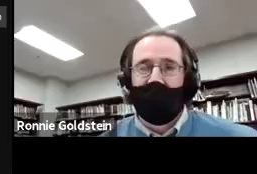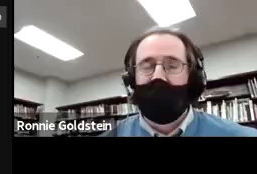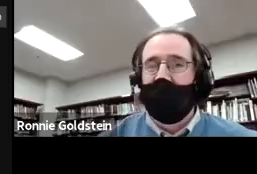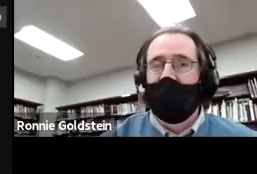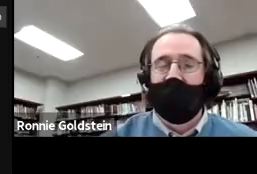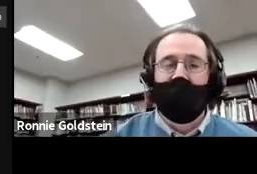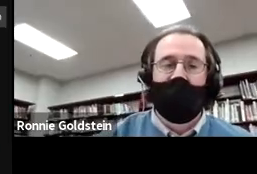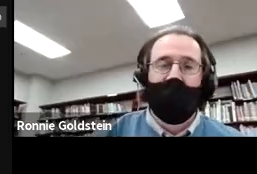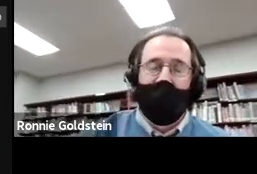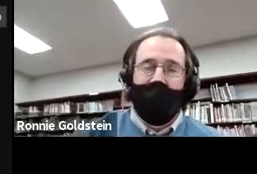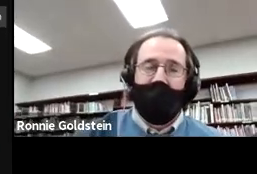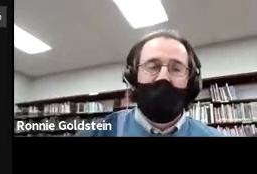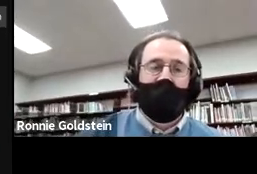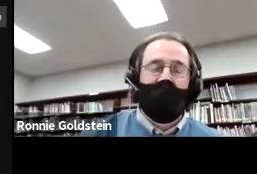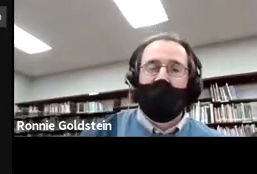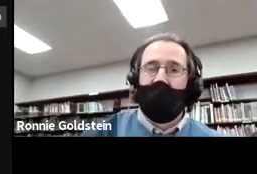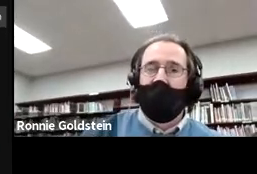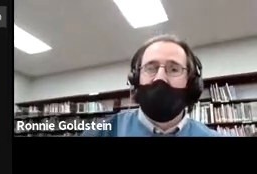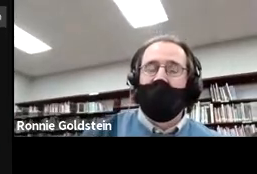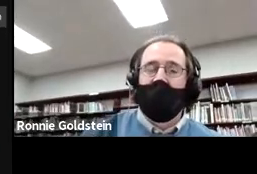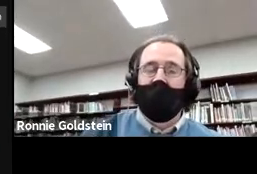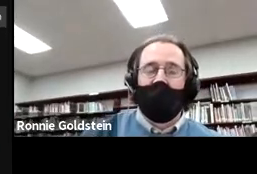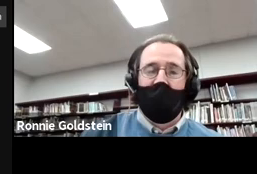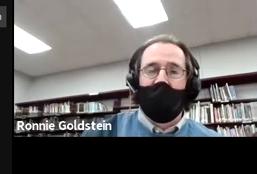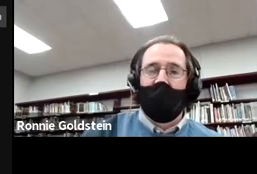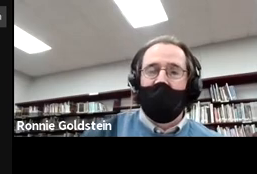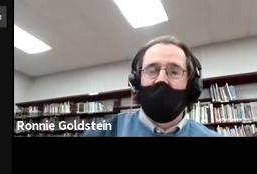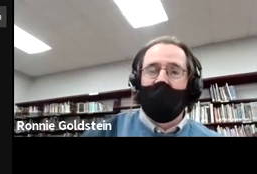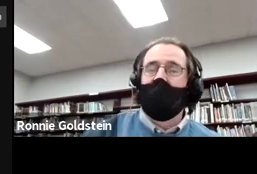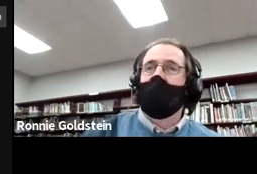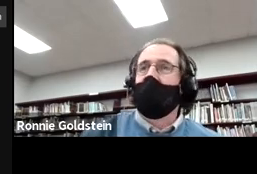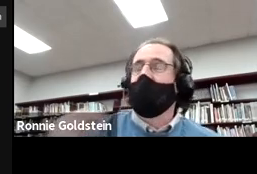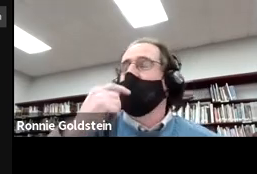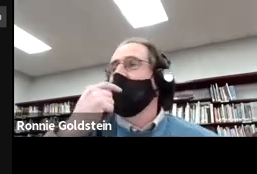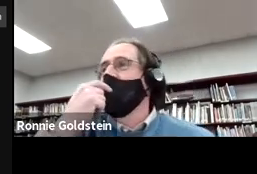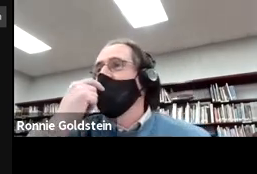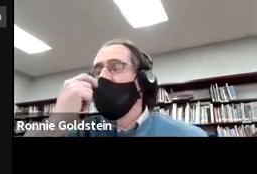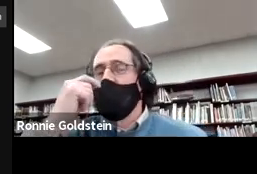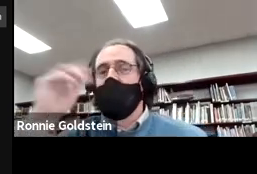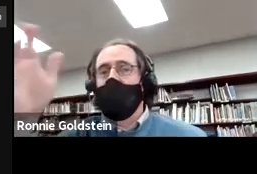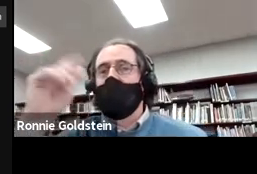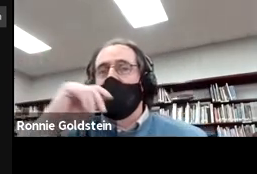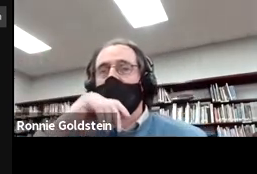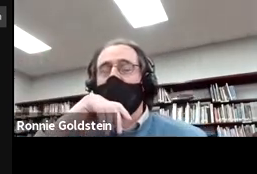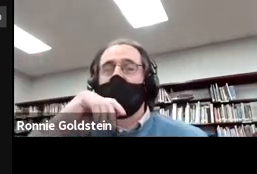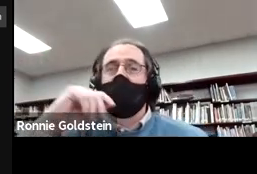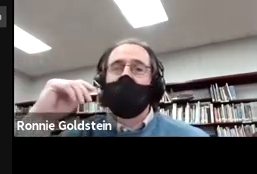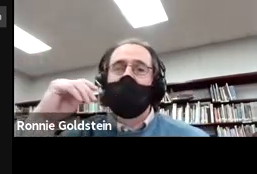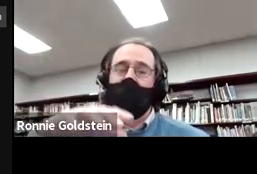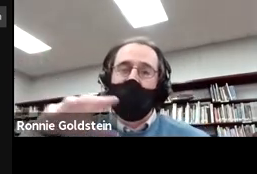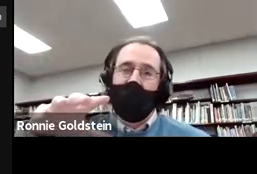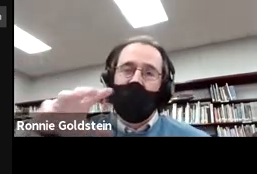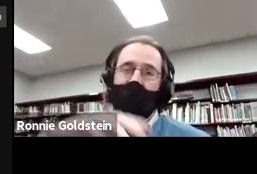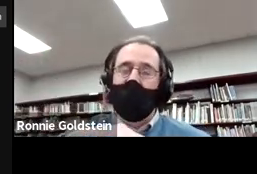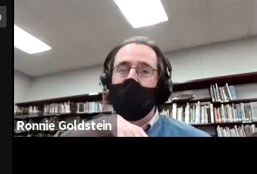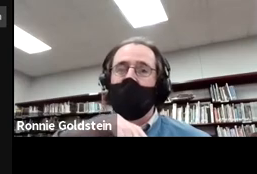That was awesome. Thank you, Jacob. So just to kind of elaborate a little bit further, in years past, we have basically, as Jacob mentioned, this